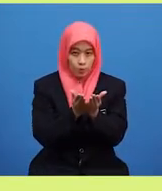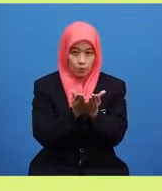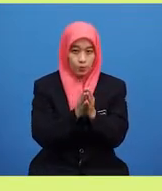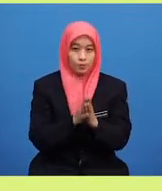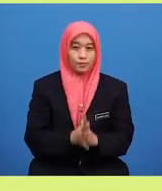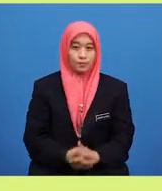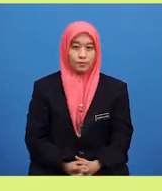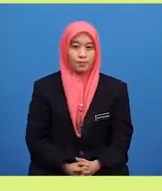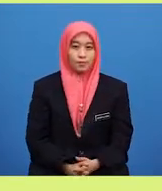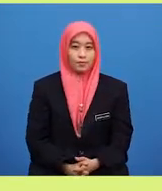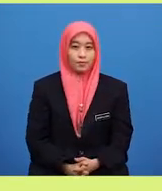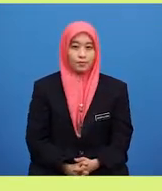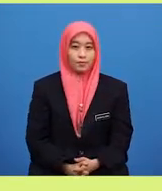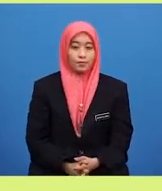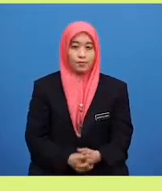pencil case,